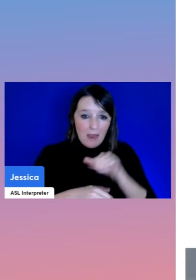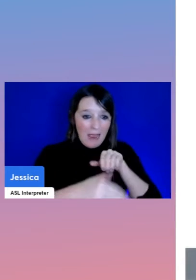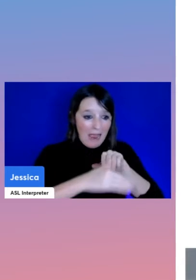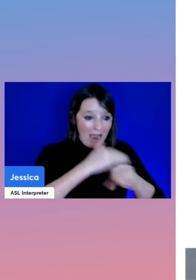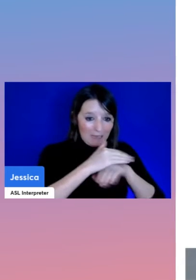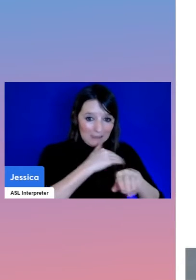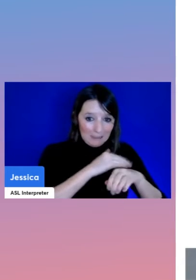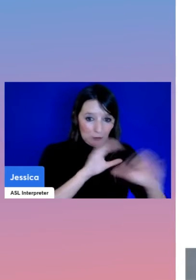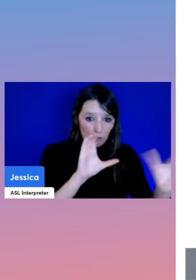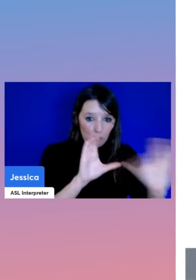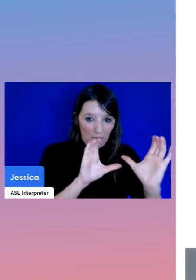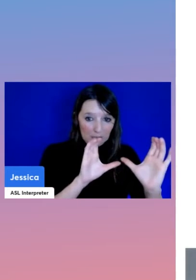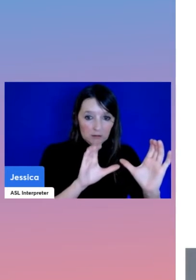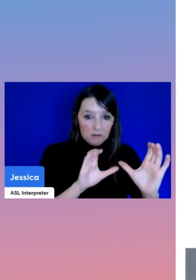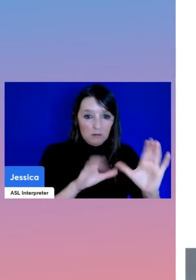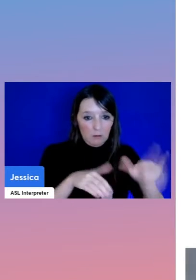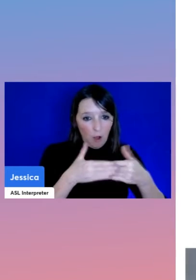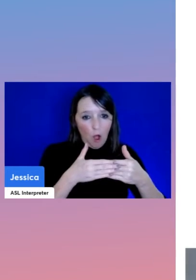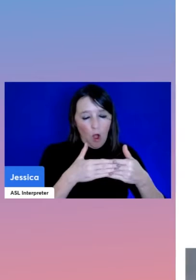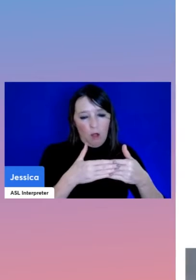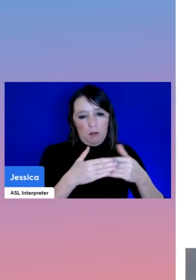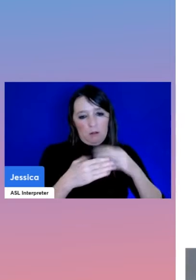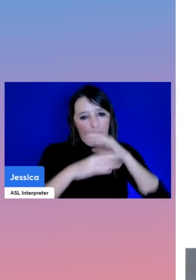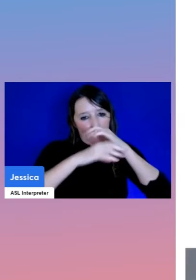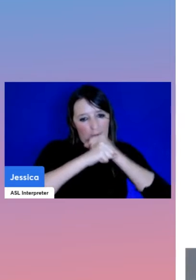is consistently maintained.